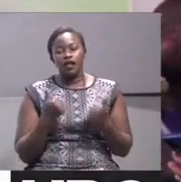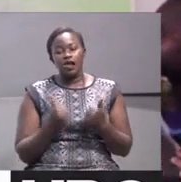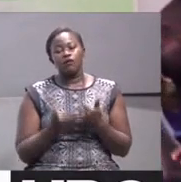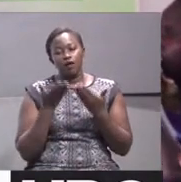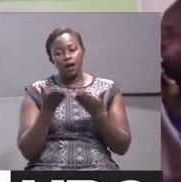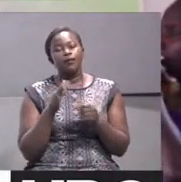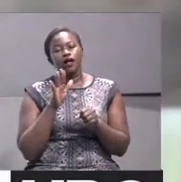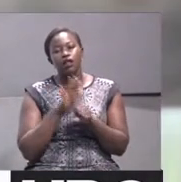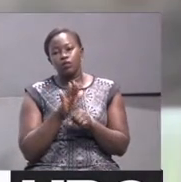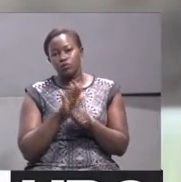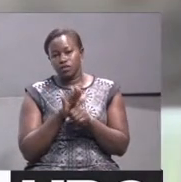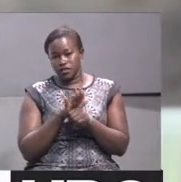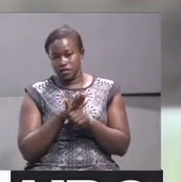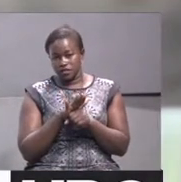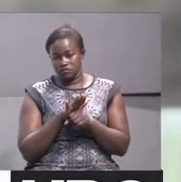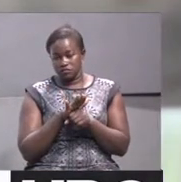of